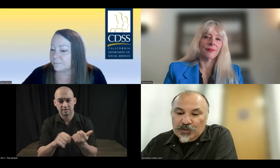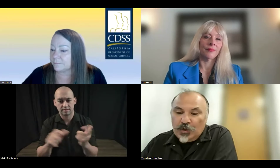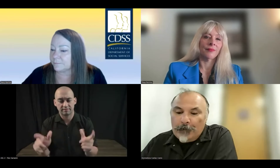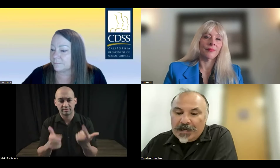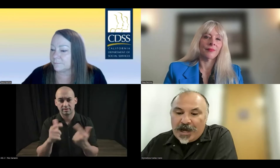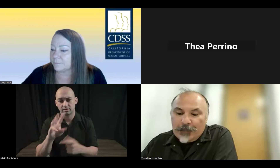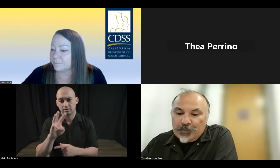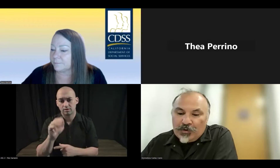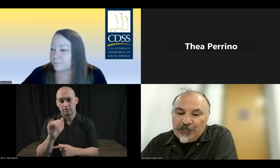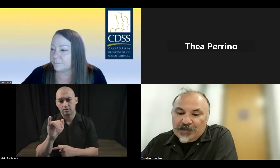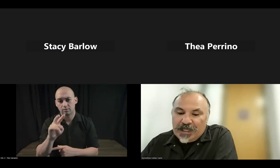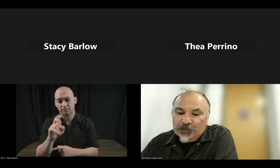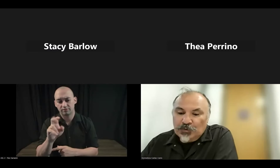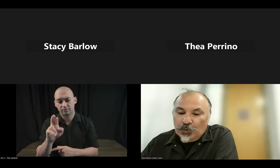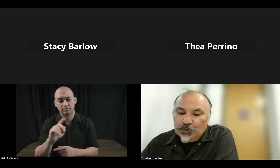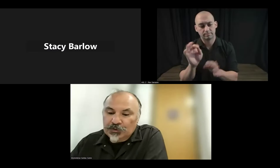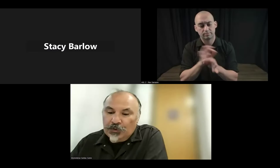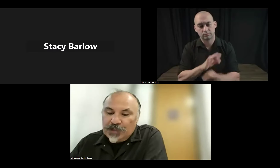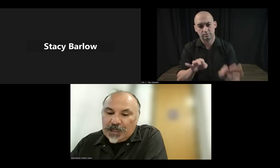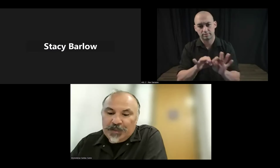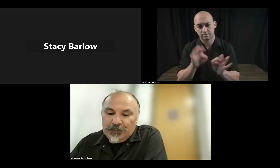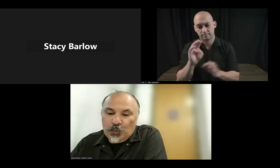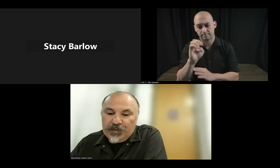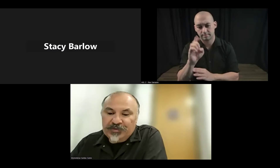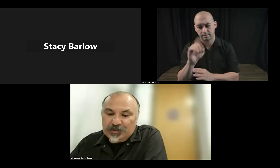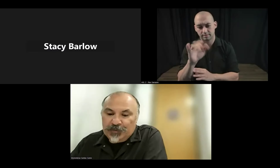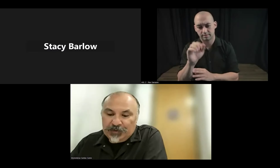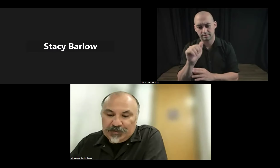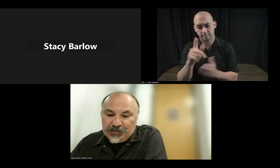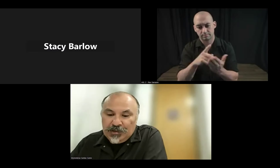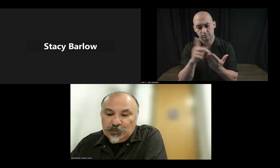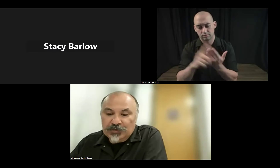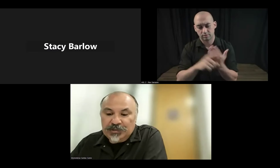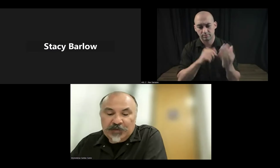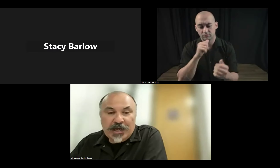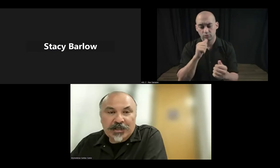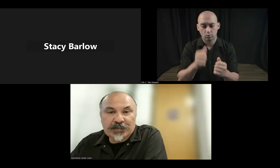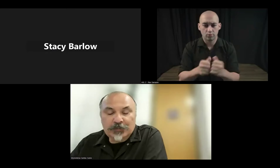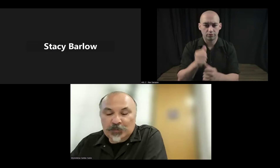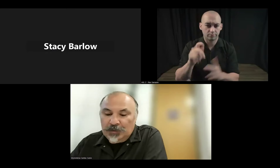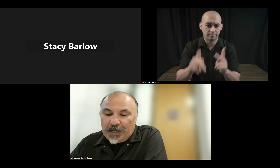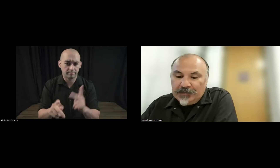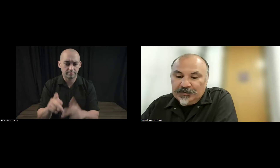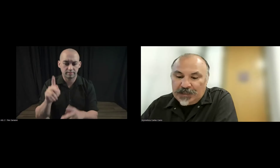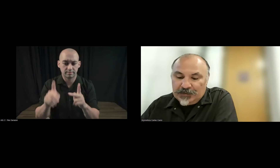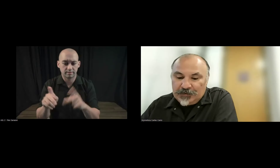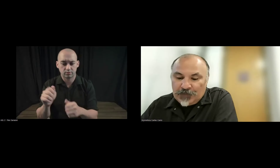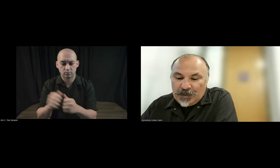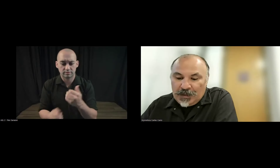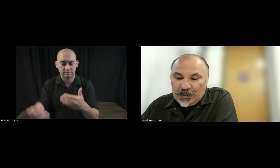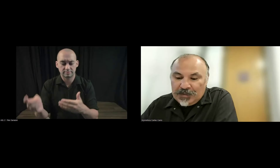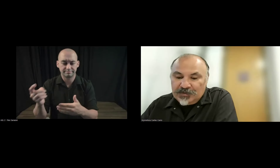a critical Medi-Cal program that enables older adults and people with disabilities to receive care in community-based